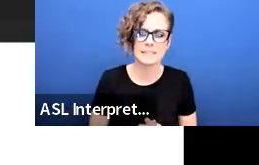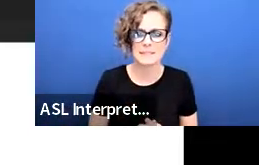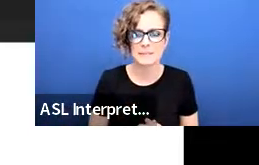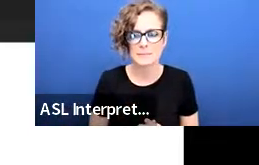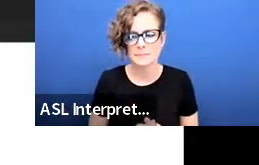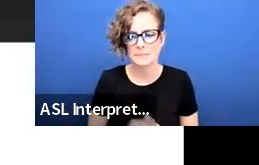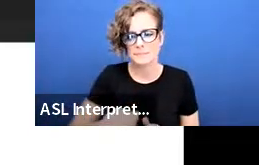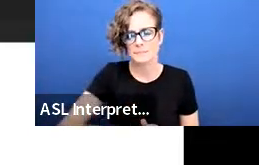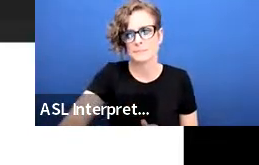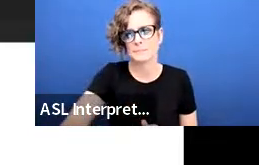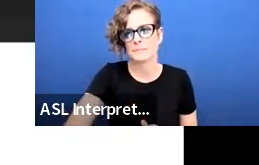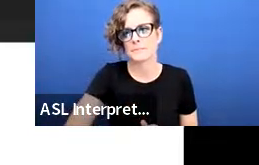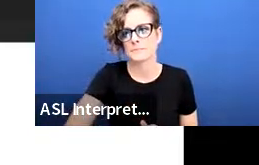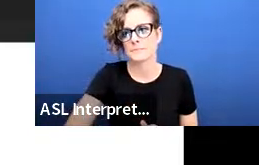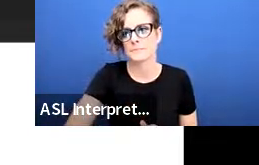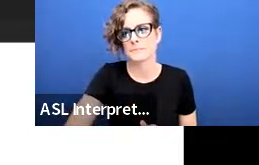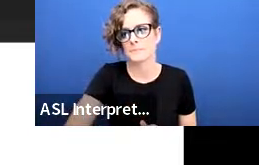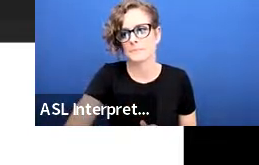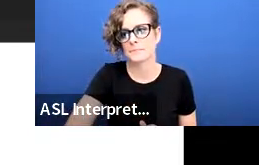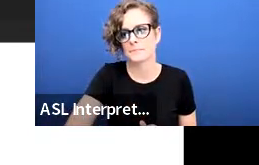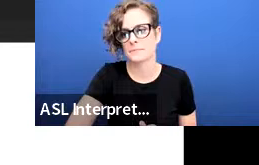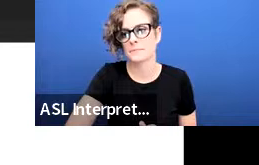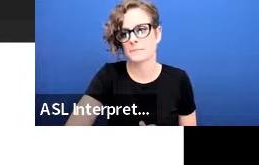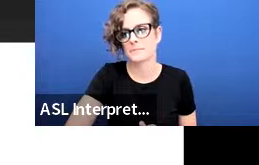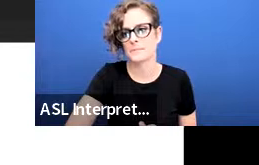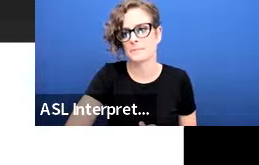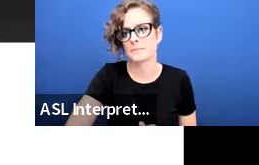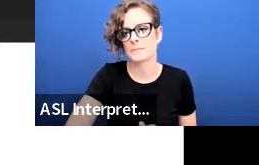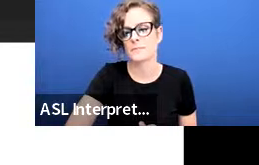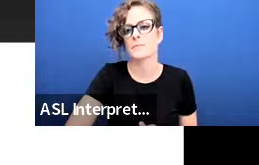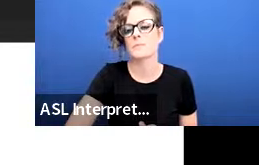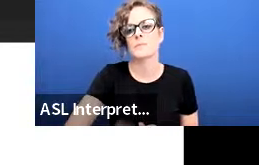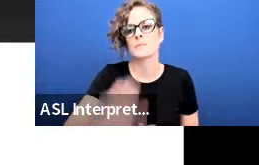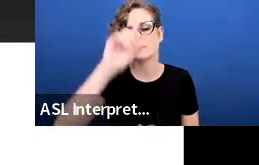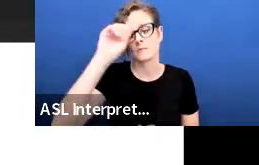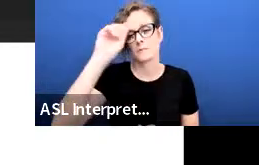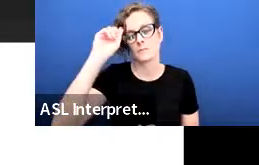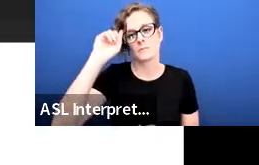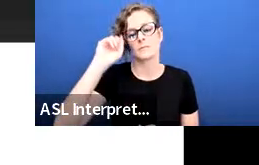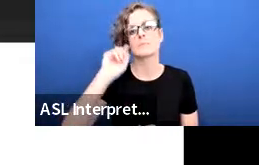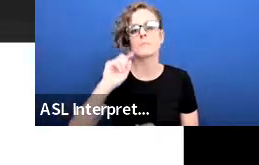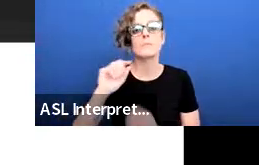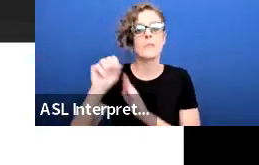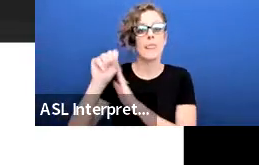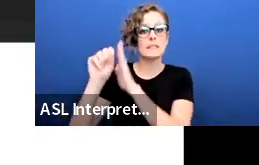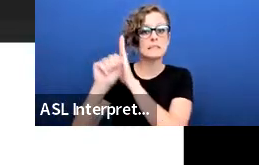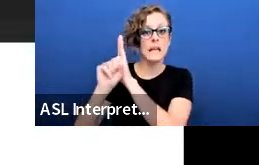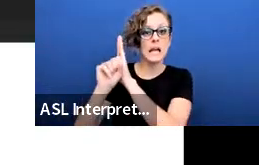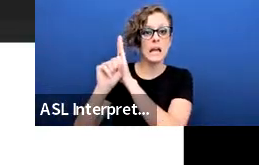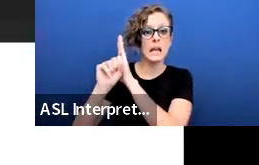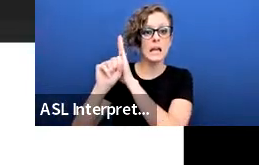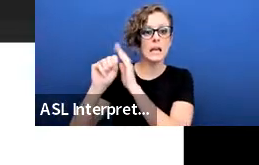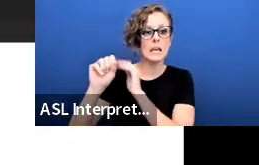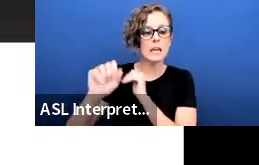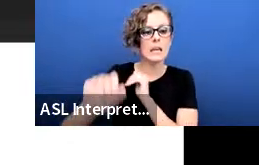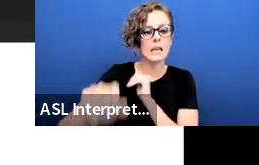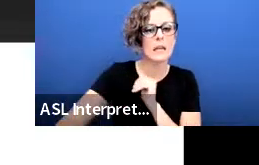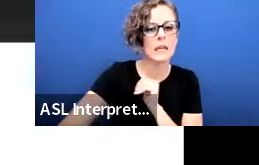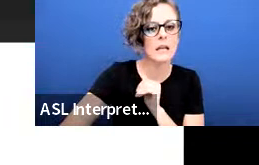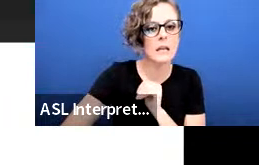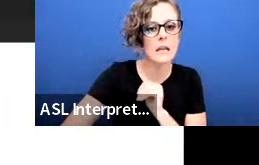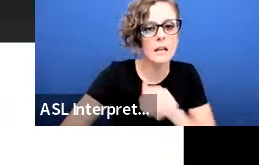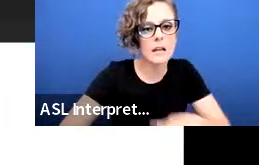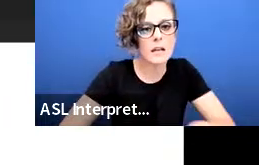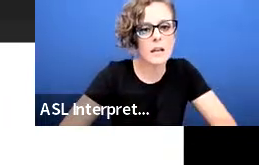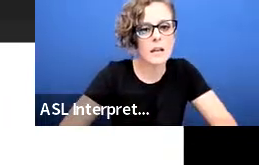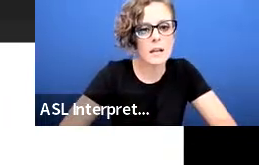We also did align with the state on quarantine policy. I think this is less impactful,